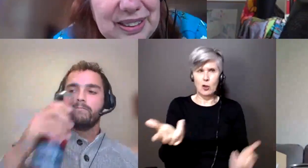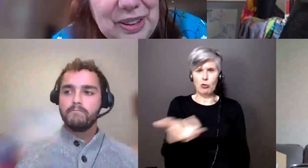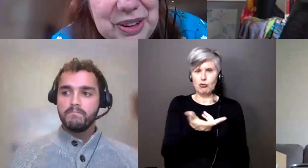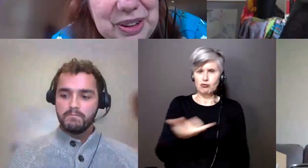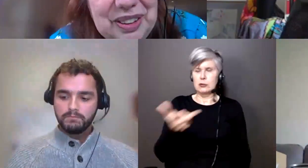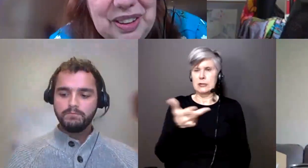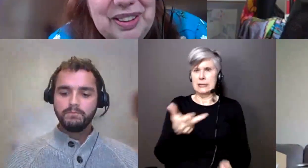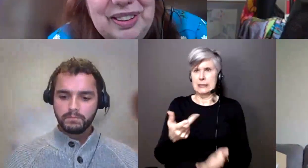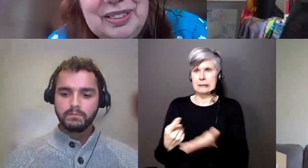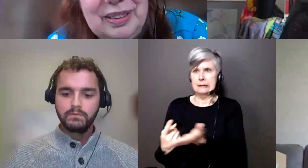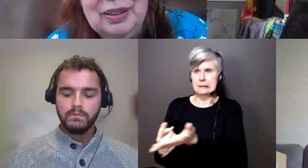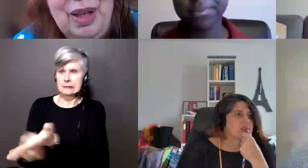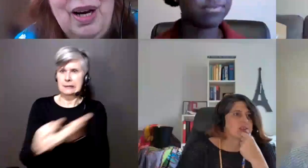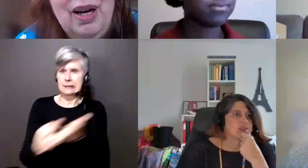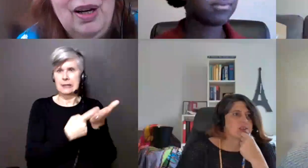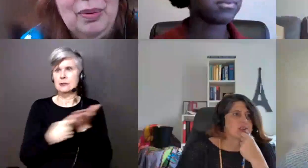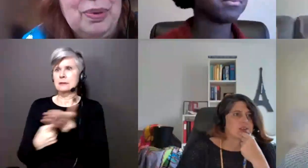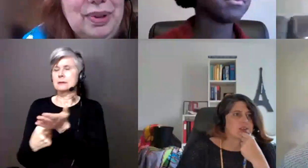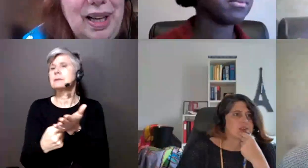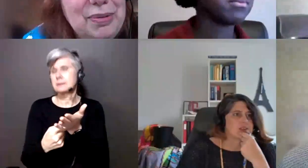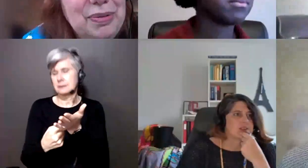in the discussion, and so